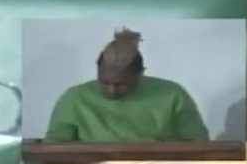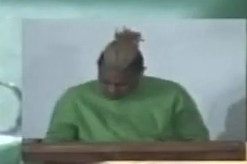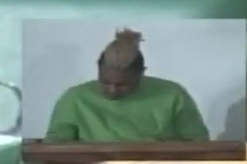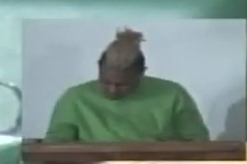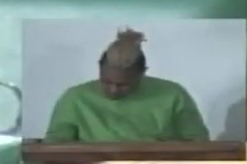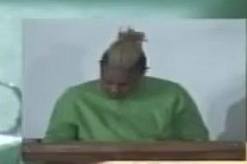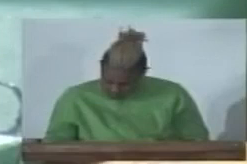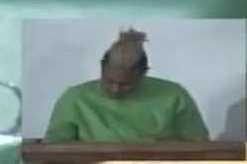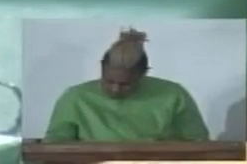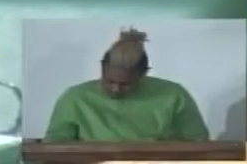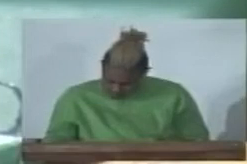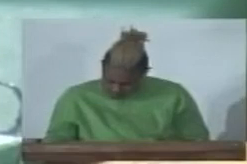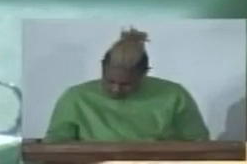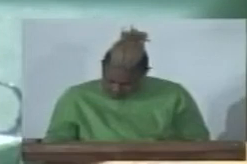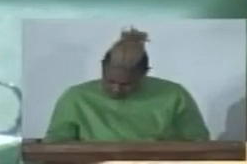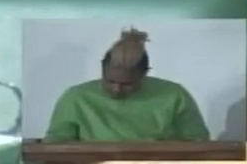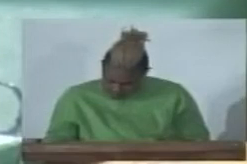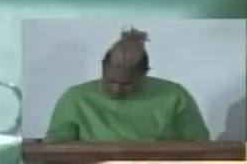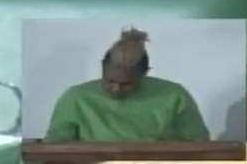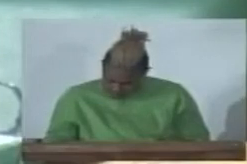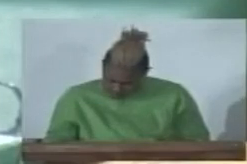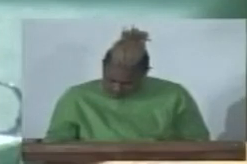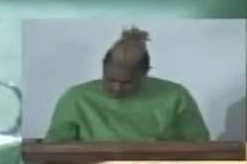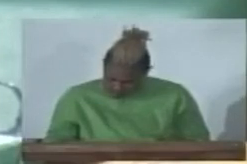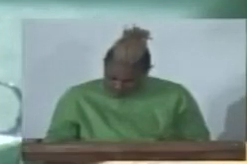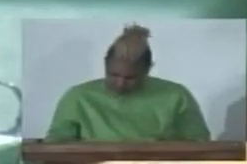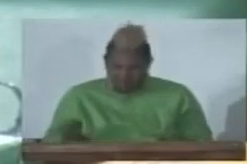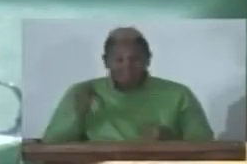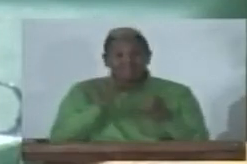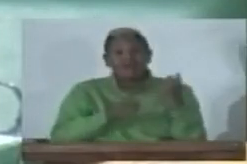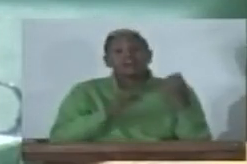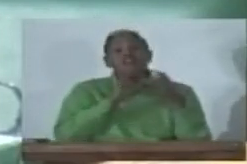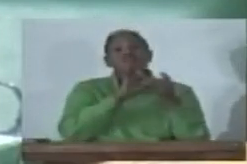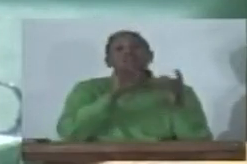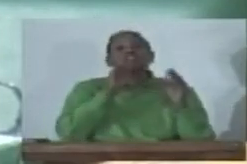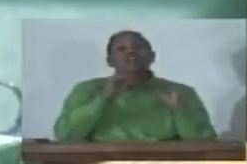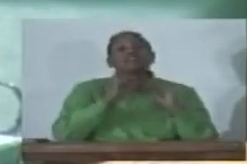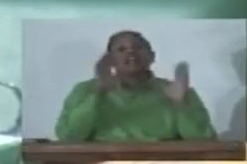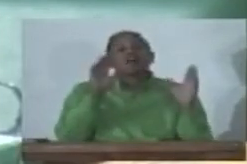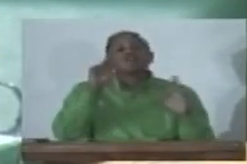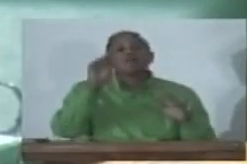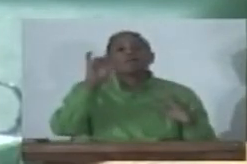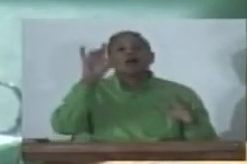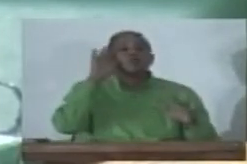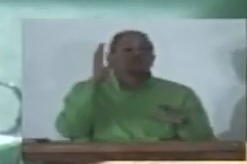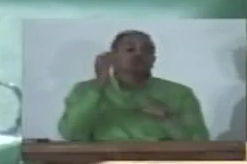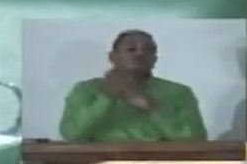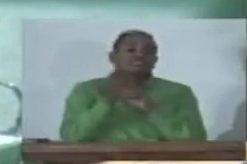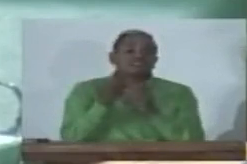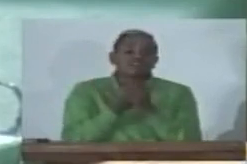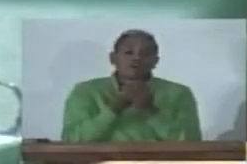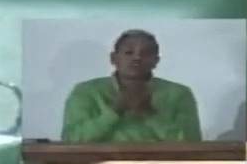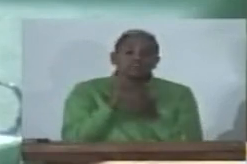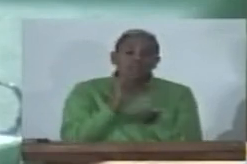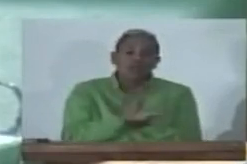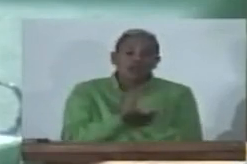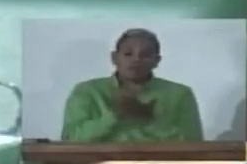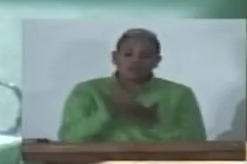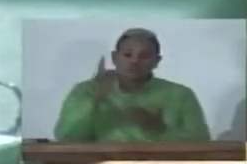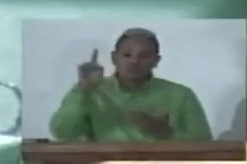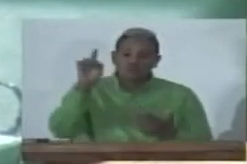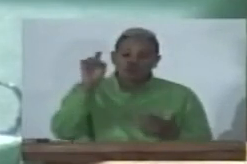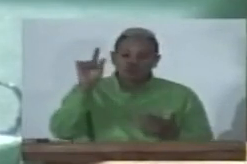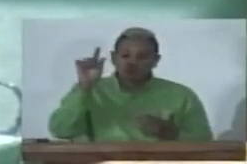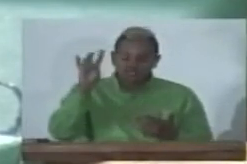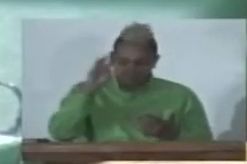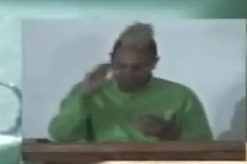Finally, in terms of clarification, PACAL will receive funding in the amount of